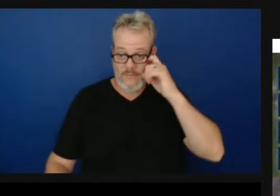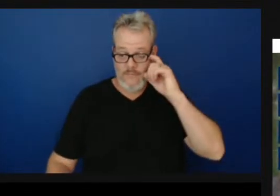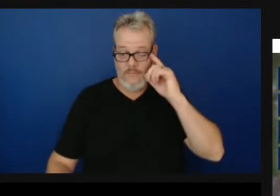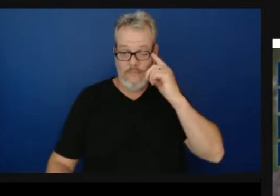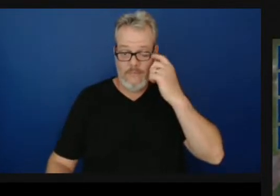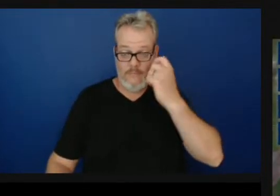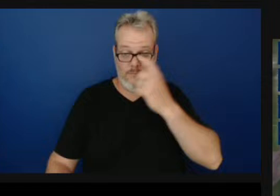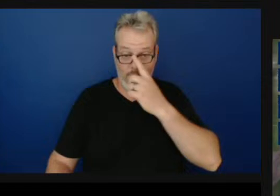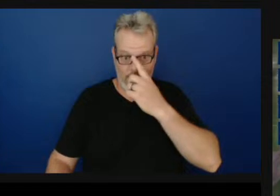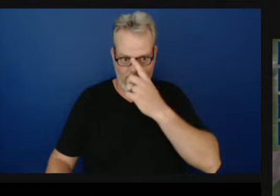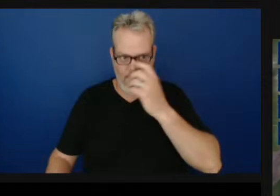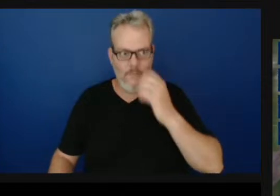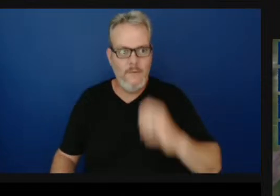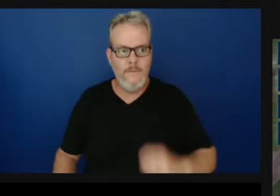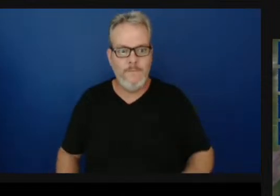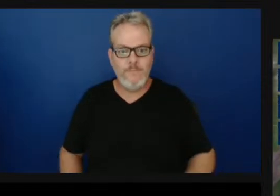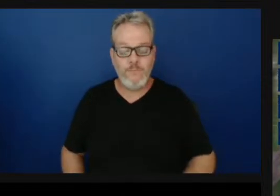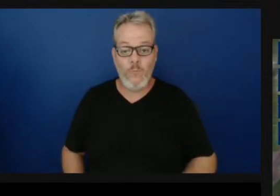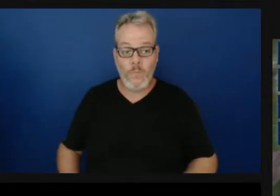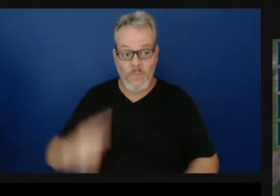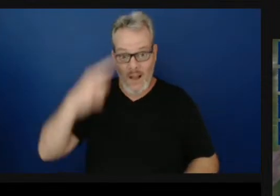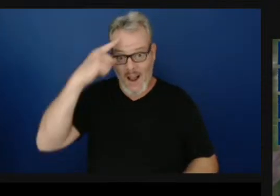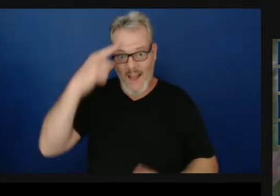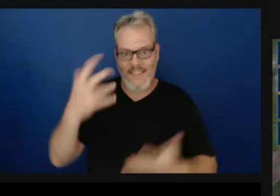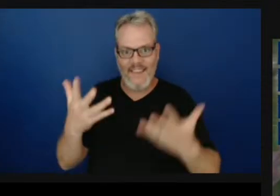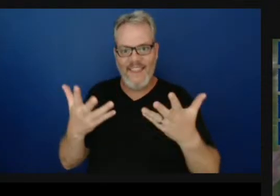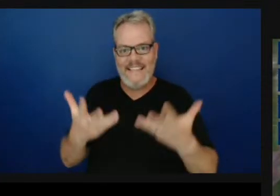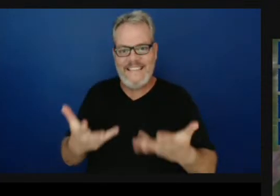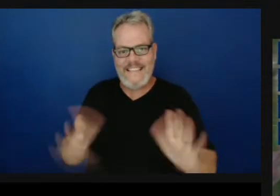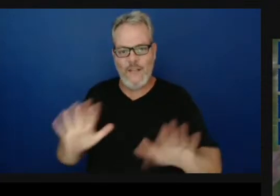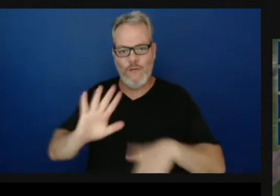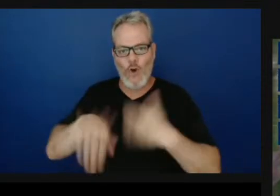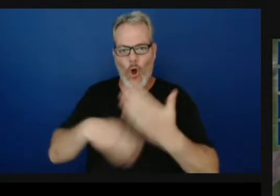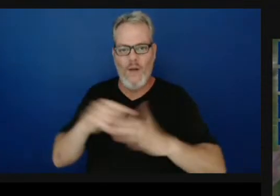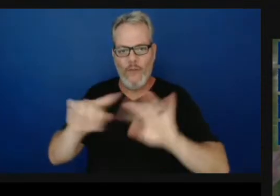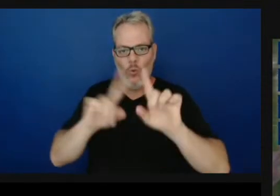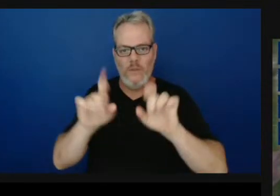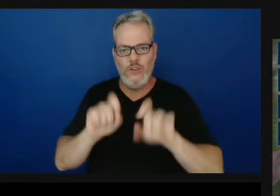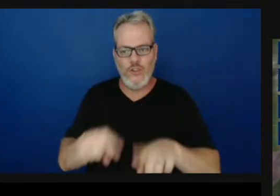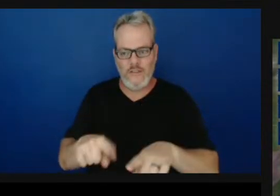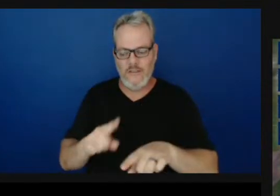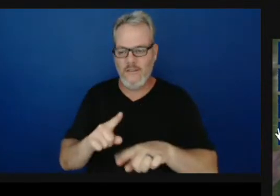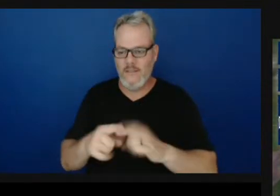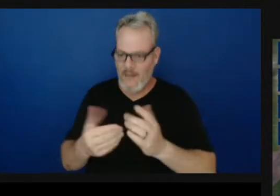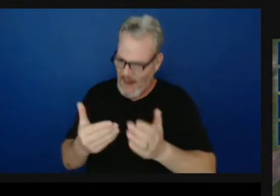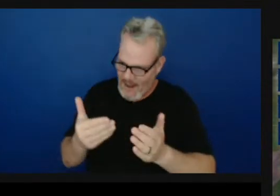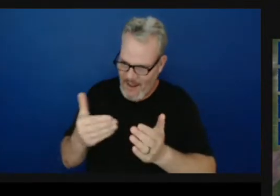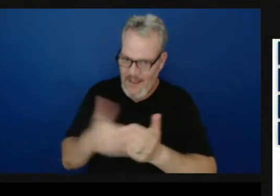All right. Well, I think that does it for the questions and everything. Again, we will be live